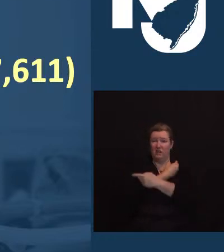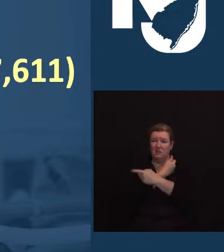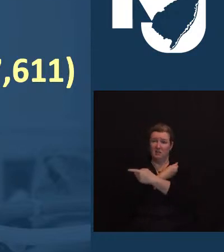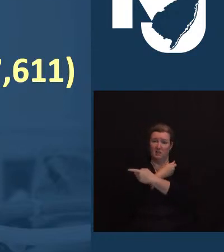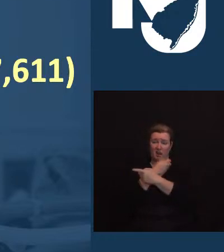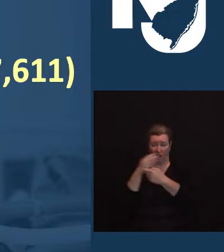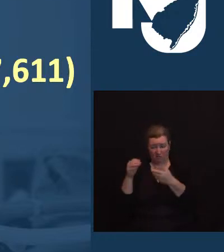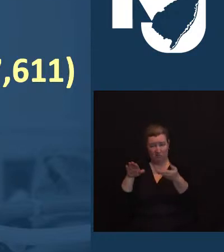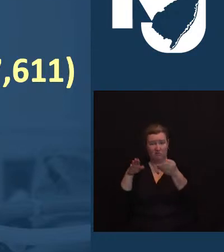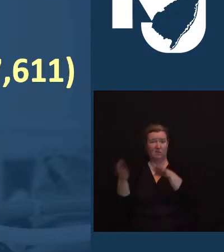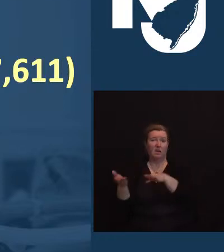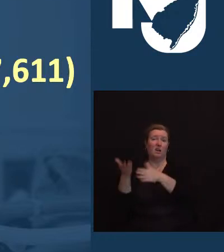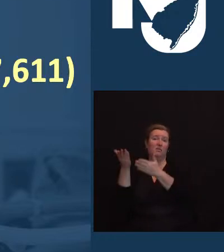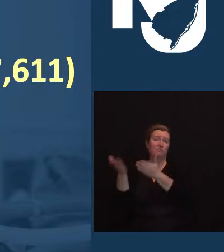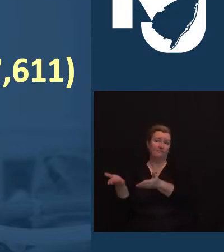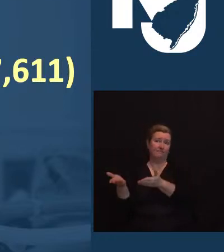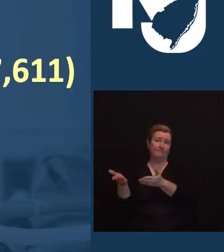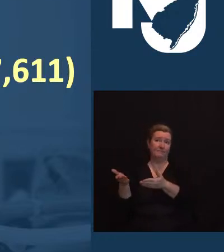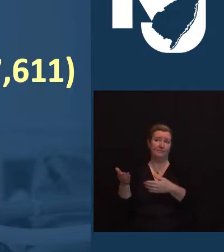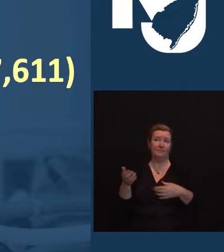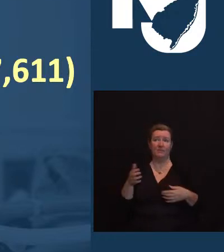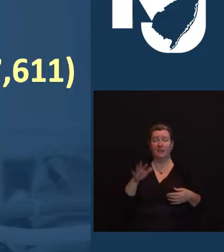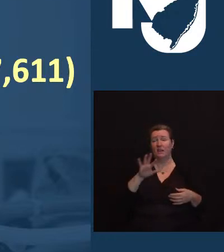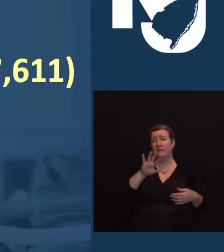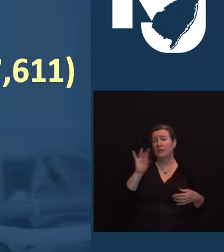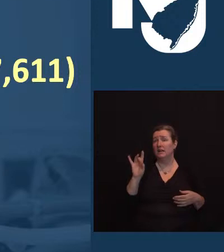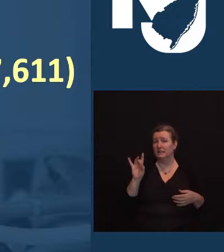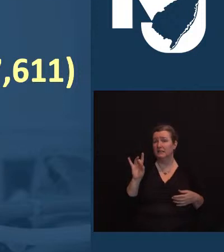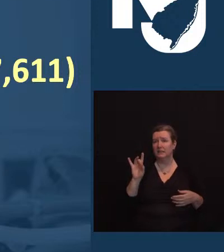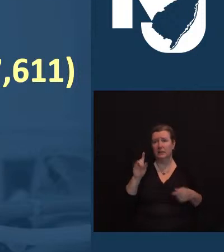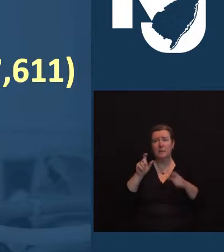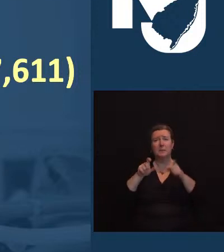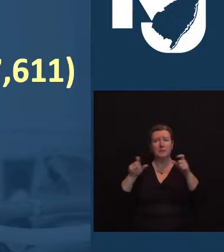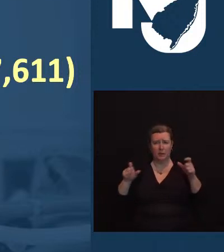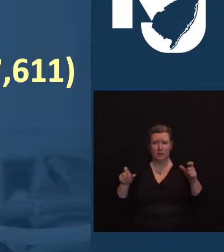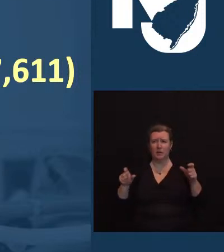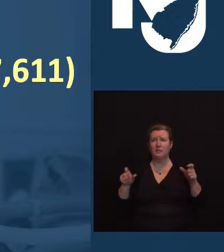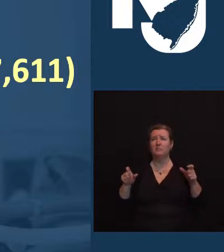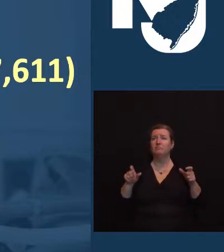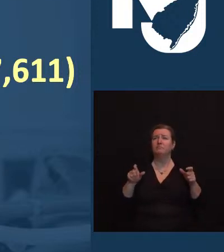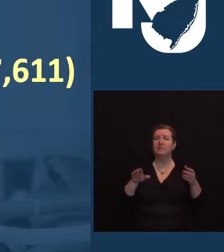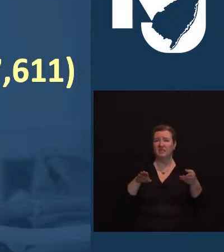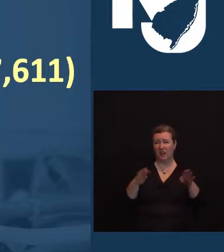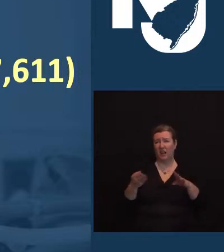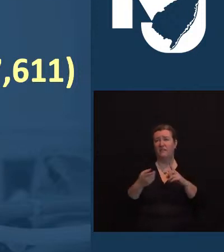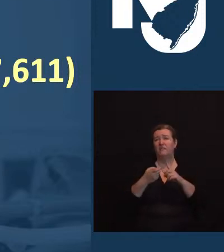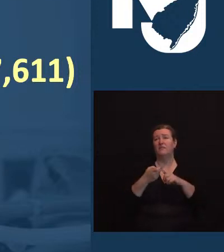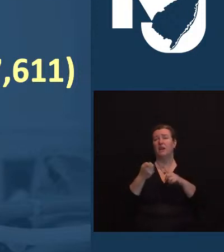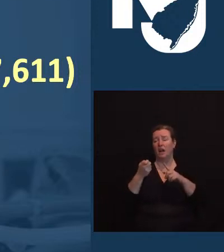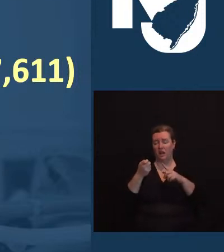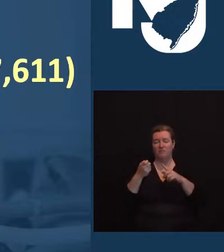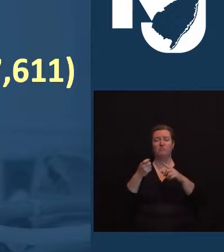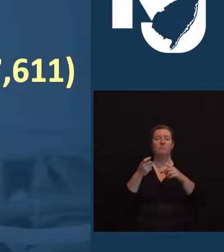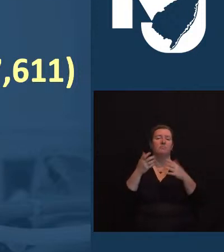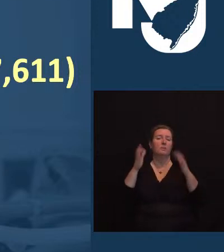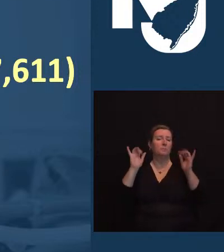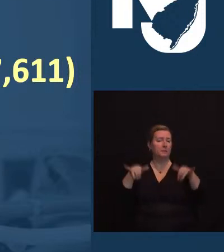have been 58 due to COVID among the 10,123 total breakthrough cases. That's